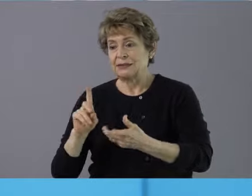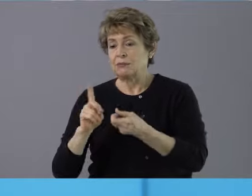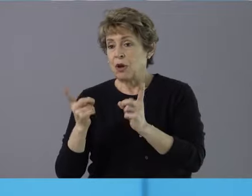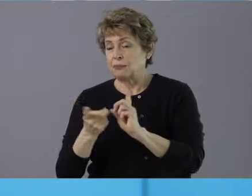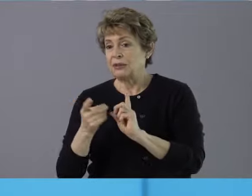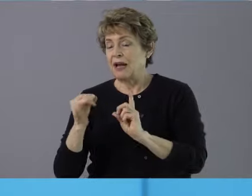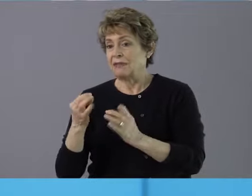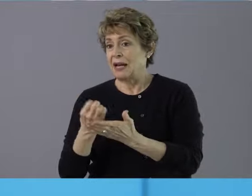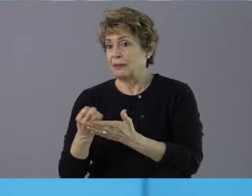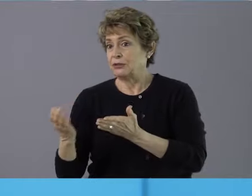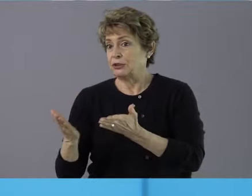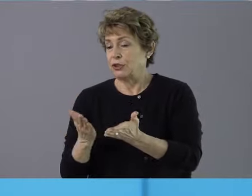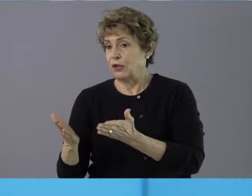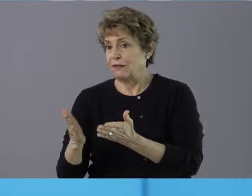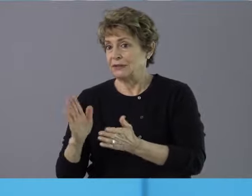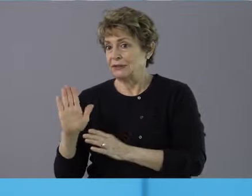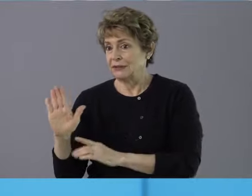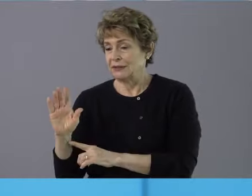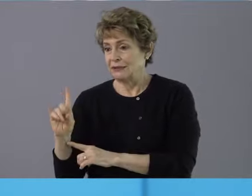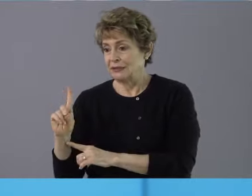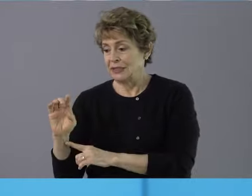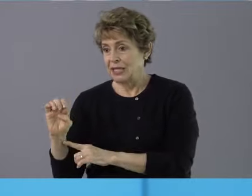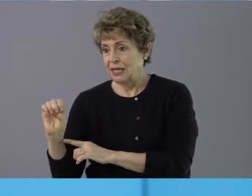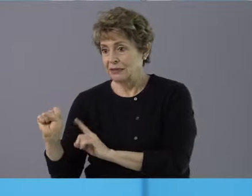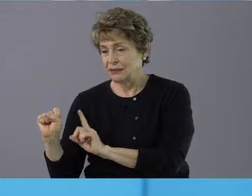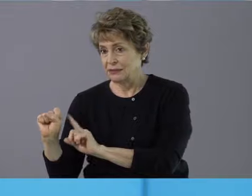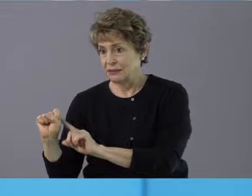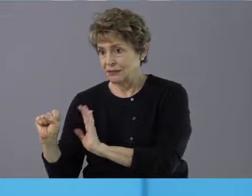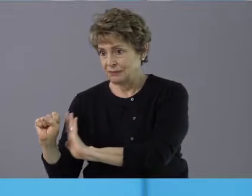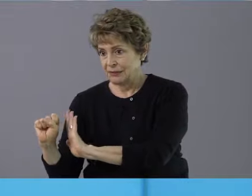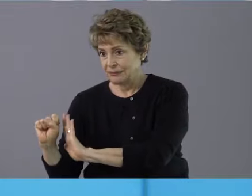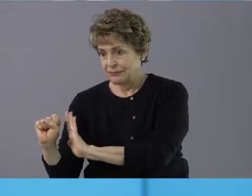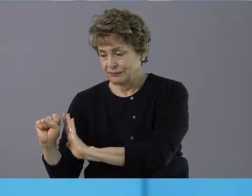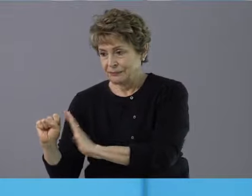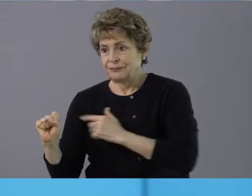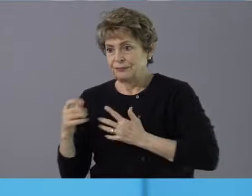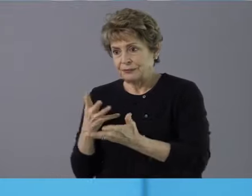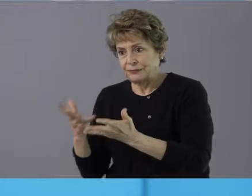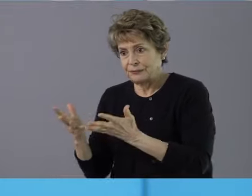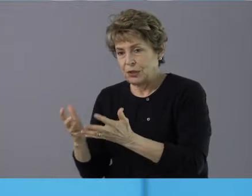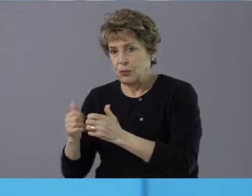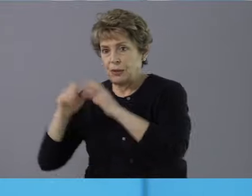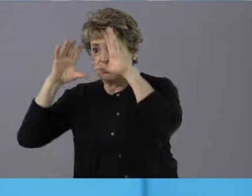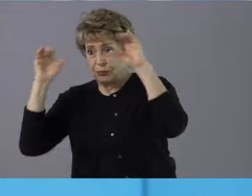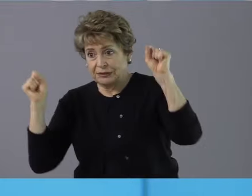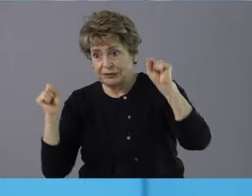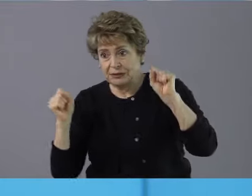about, talking with the White House about as well. There is a fourth package coming. We're not sure